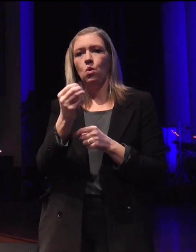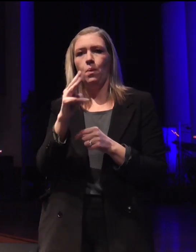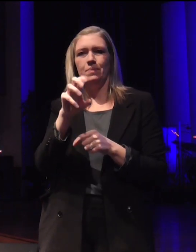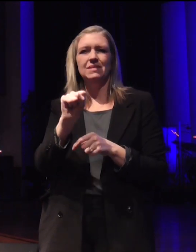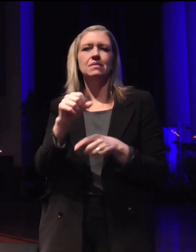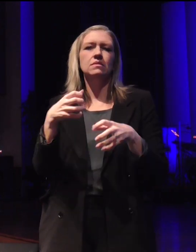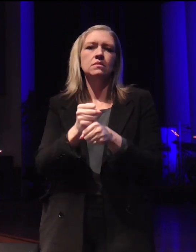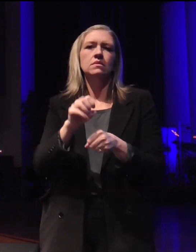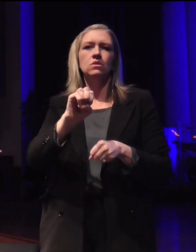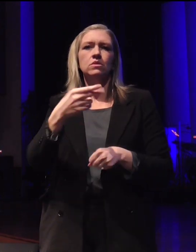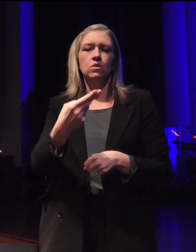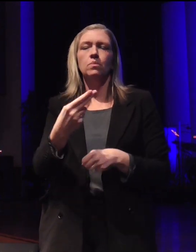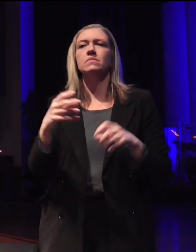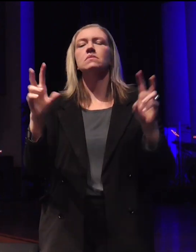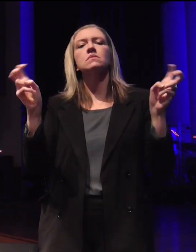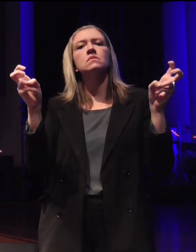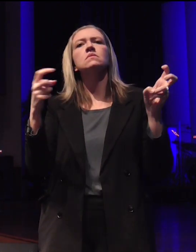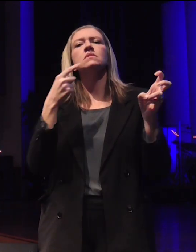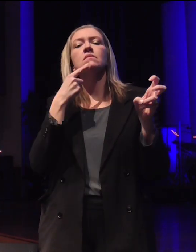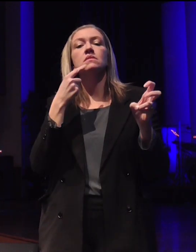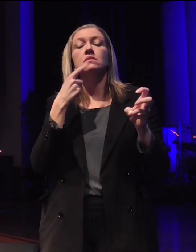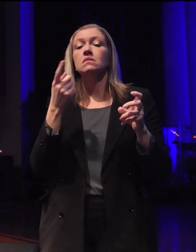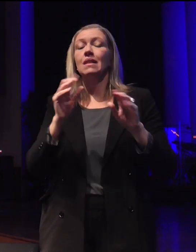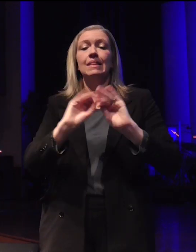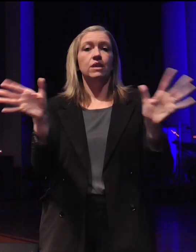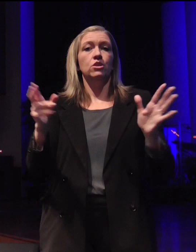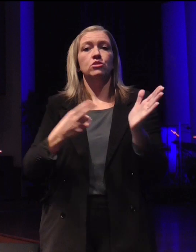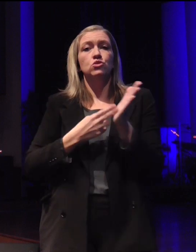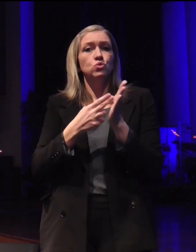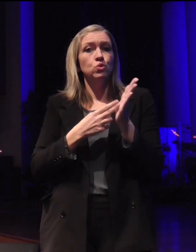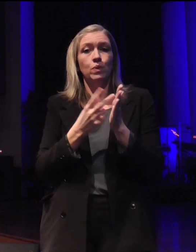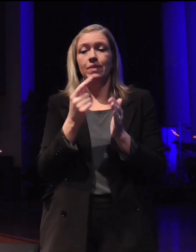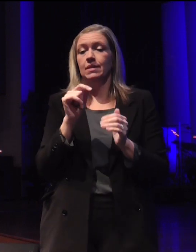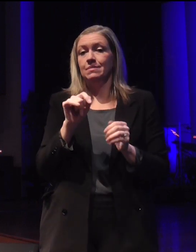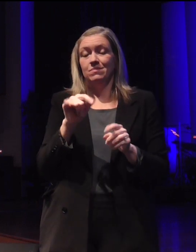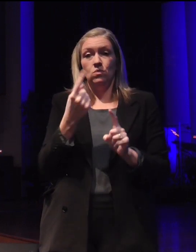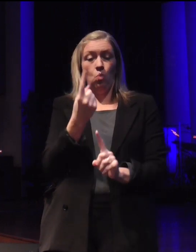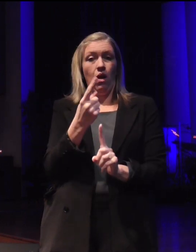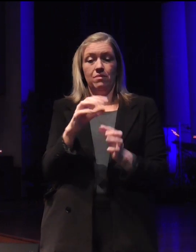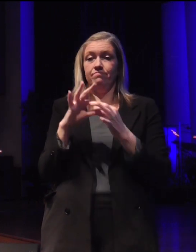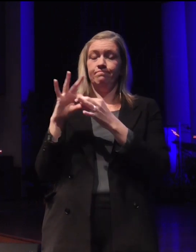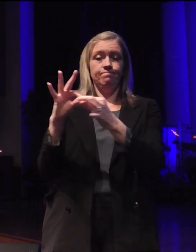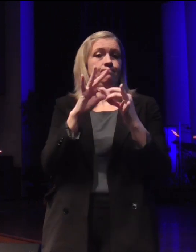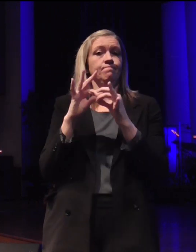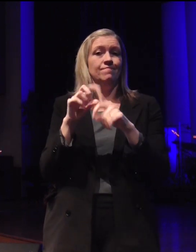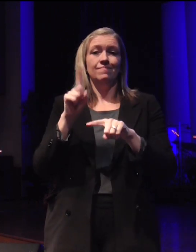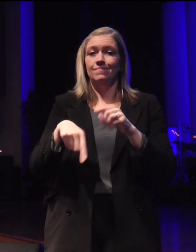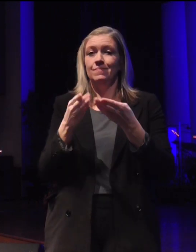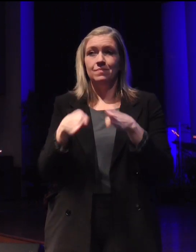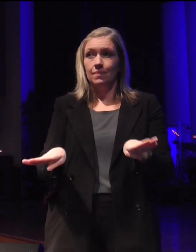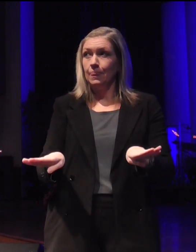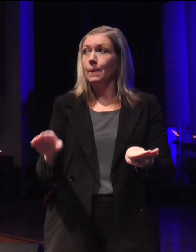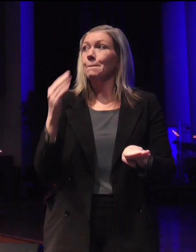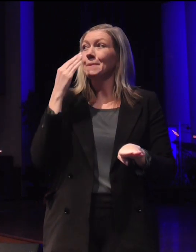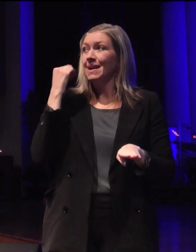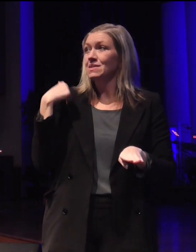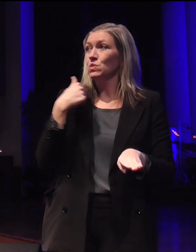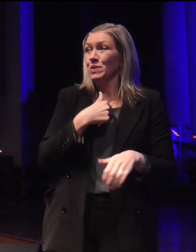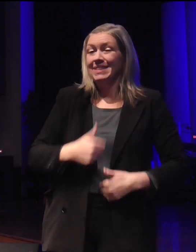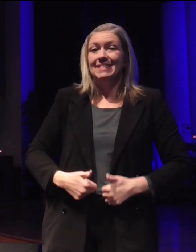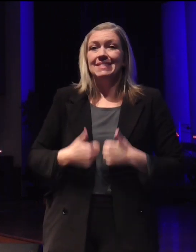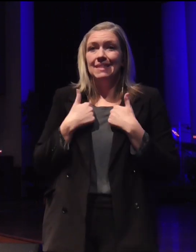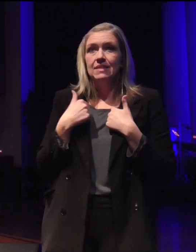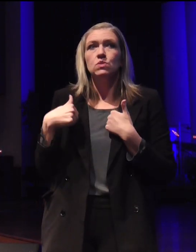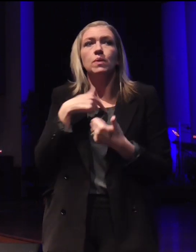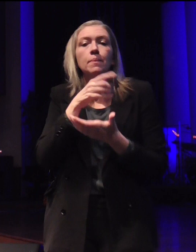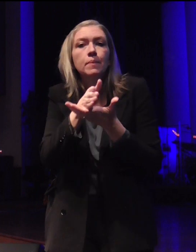founder, very clearly, the truth is one and indivisible. Since we exist, we must be part of that truth.